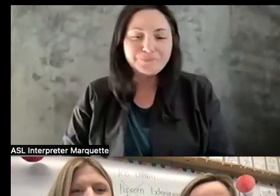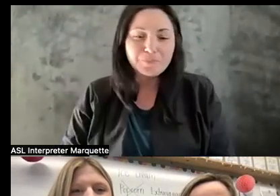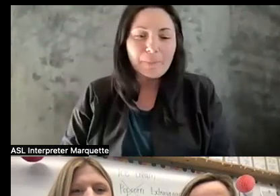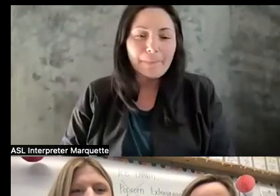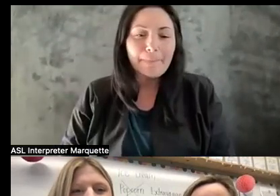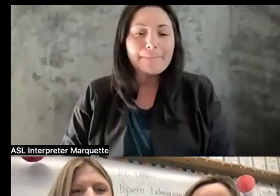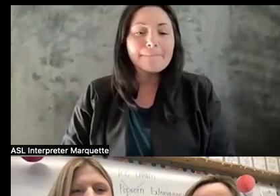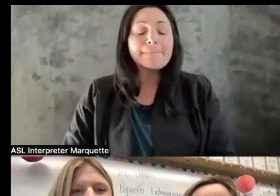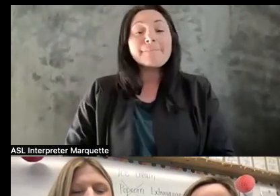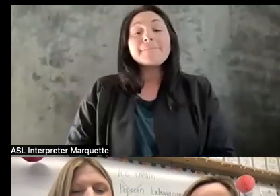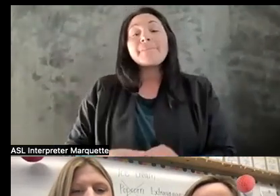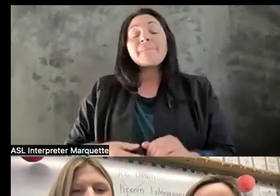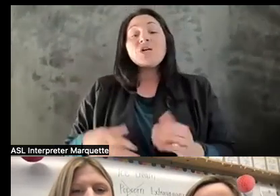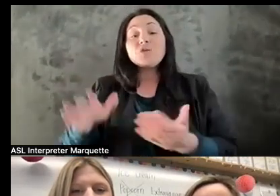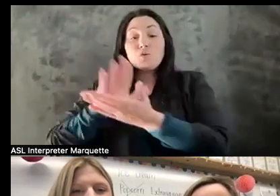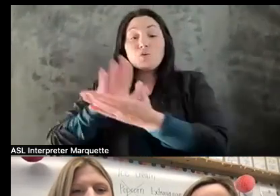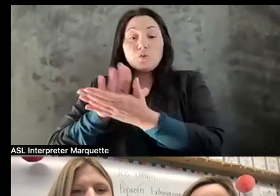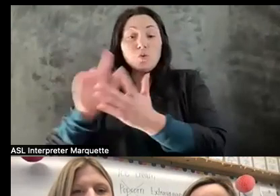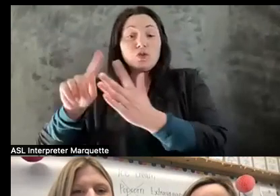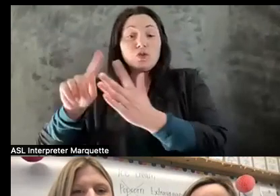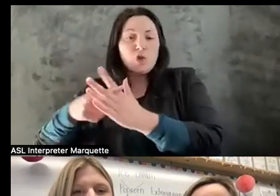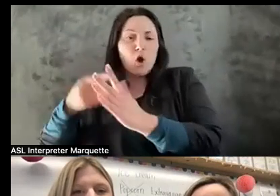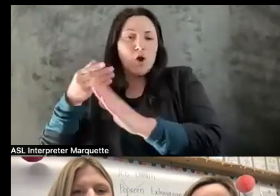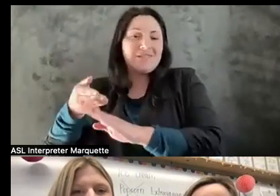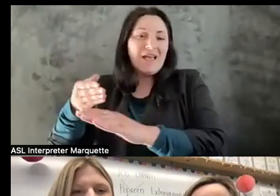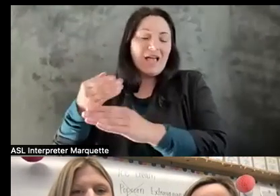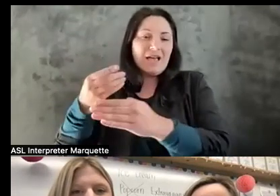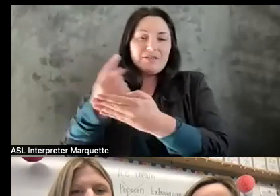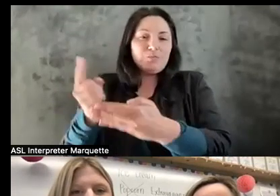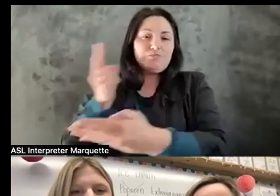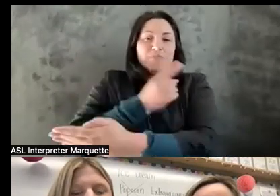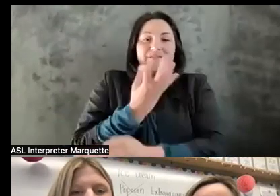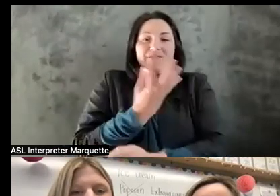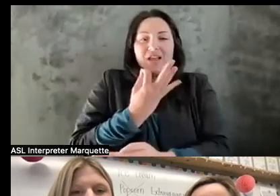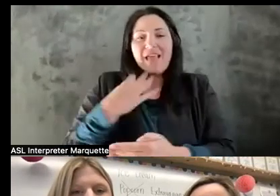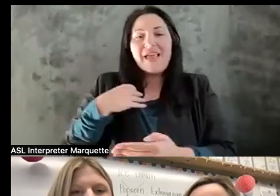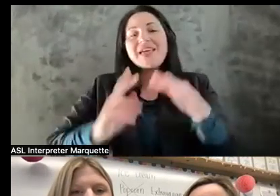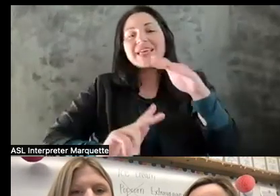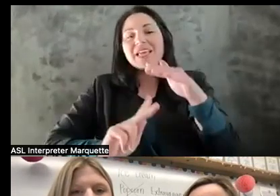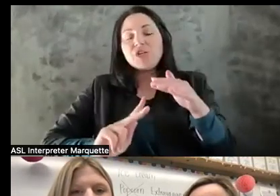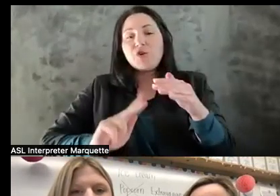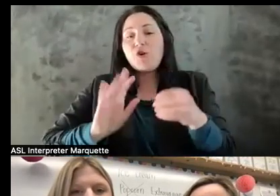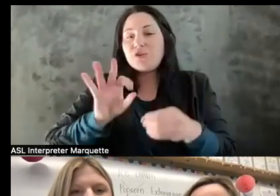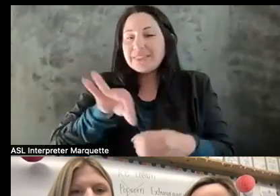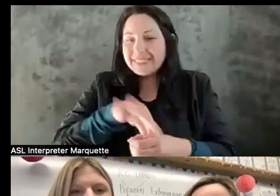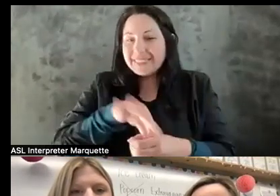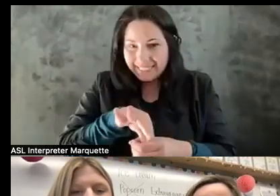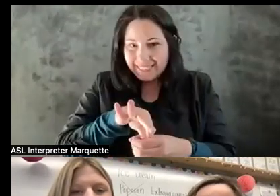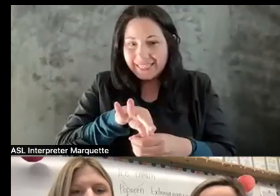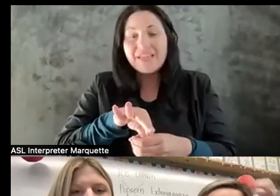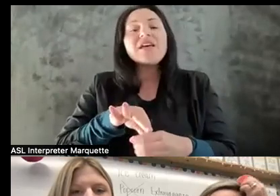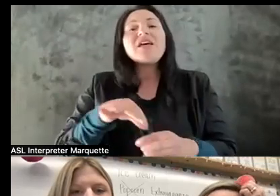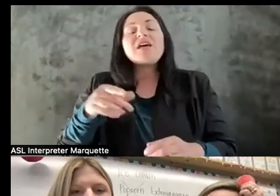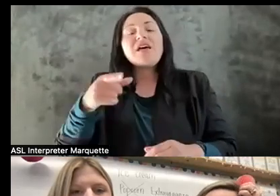the Friday before school starts, we have our traditional Kinder Tea. And that will be the opportunity for